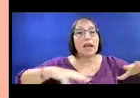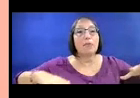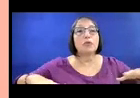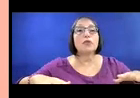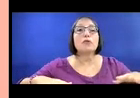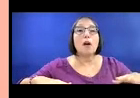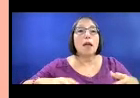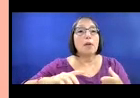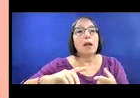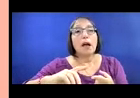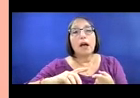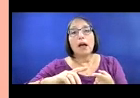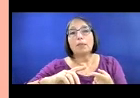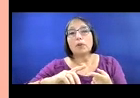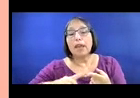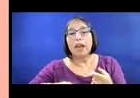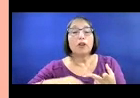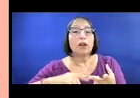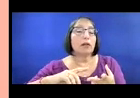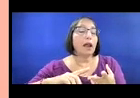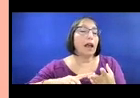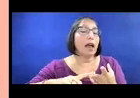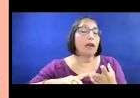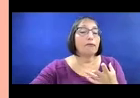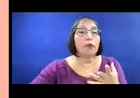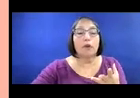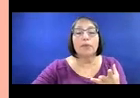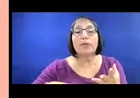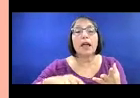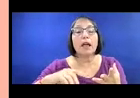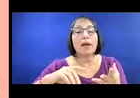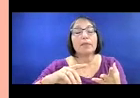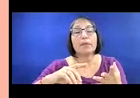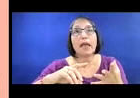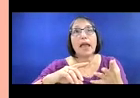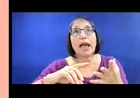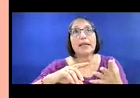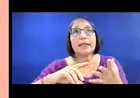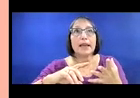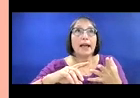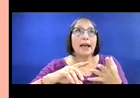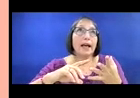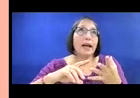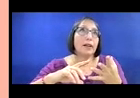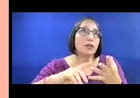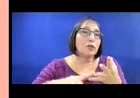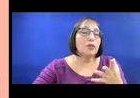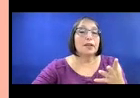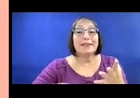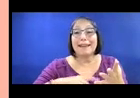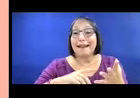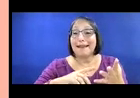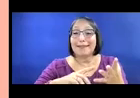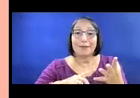be able to describe location and verbs and descriptions.